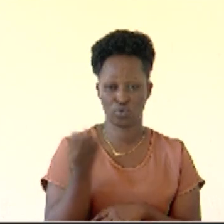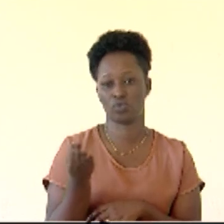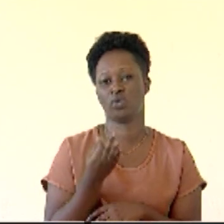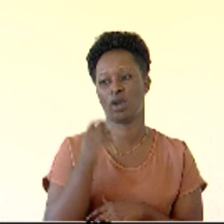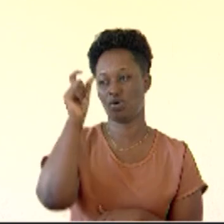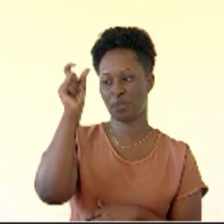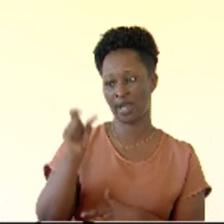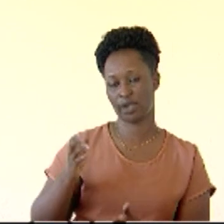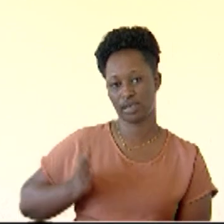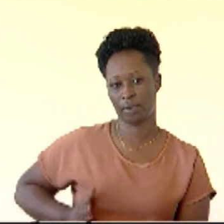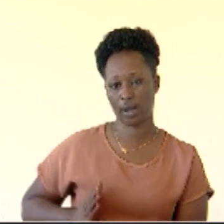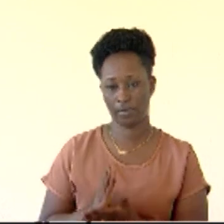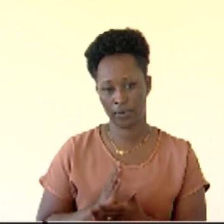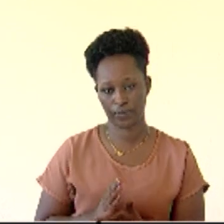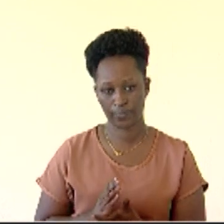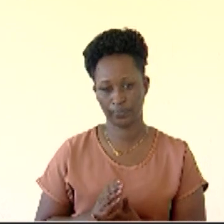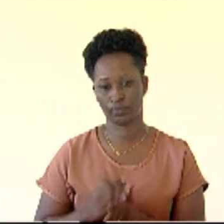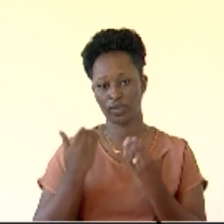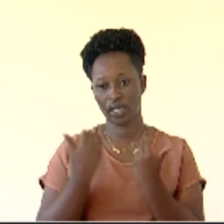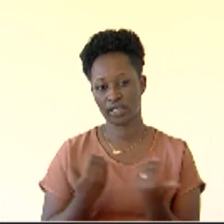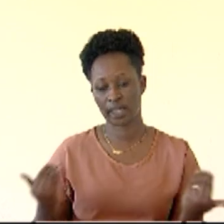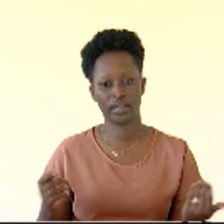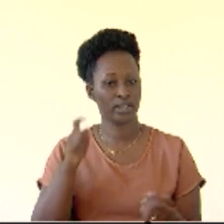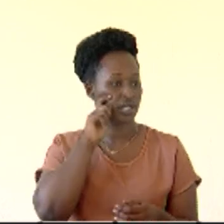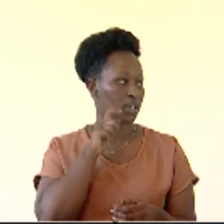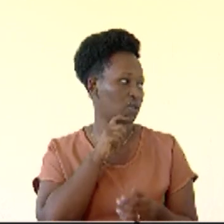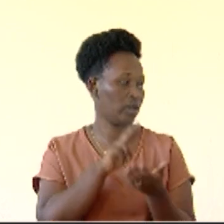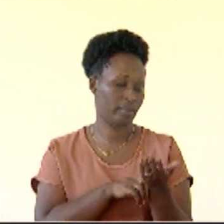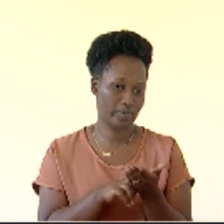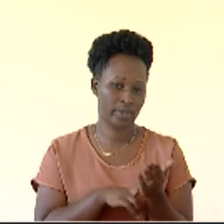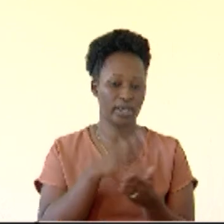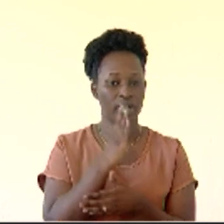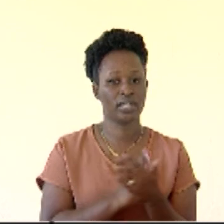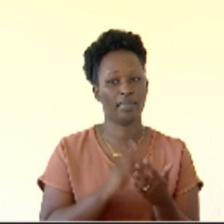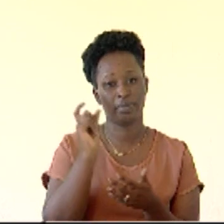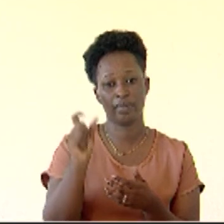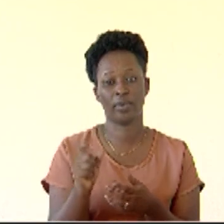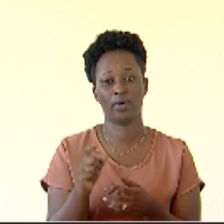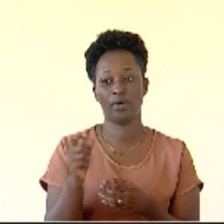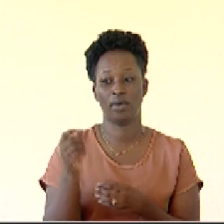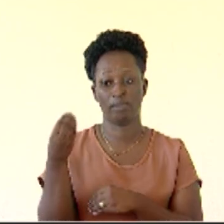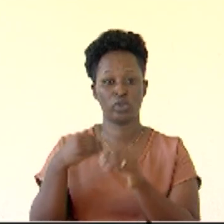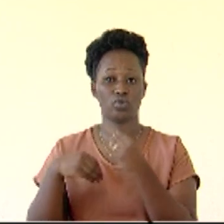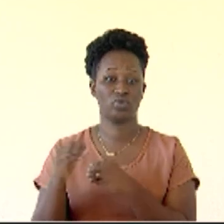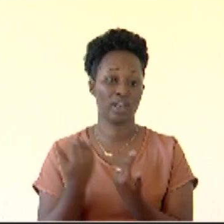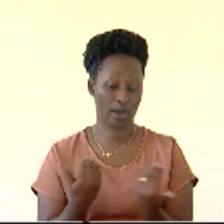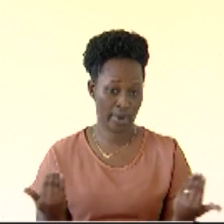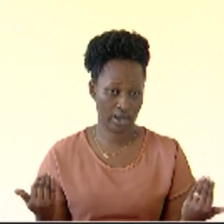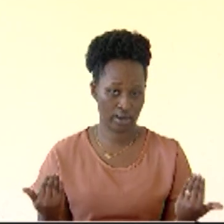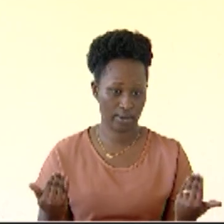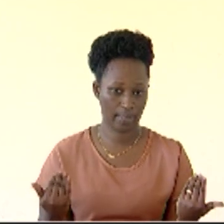sexual exploitation. So some of the people, they have to exploit children, sexual intercourse.